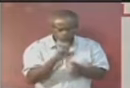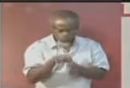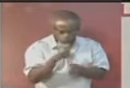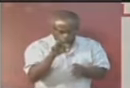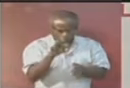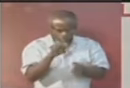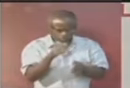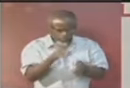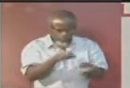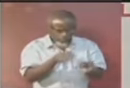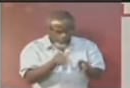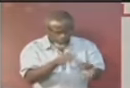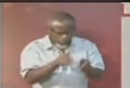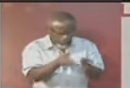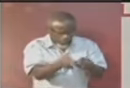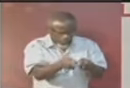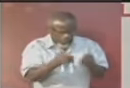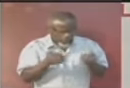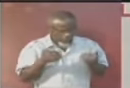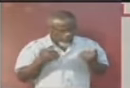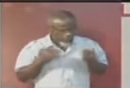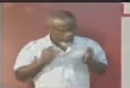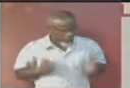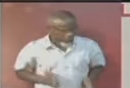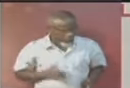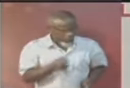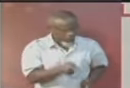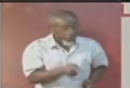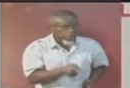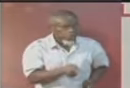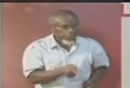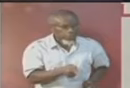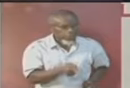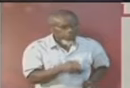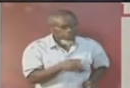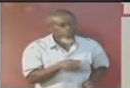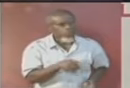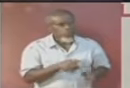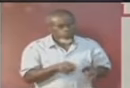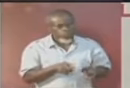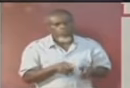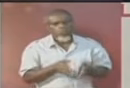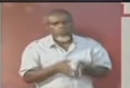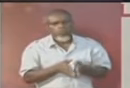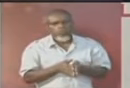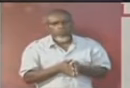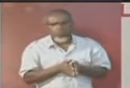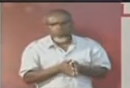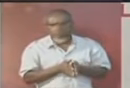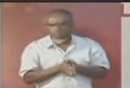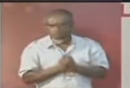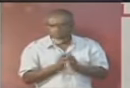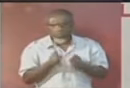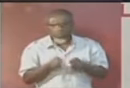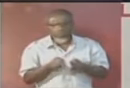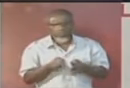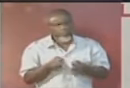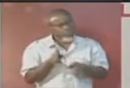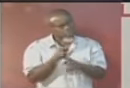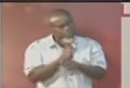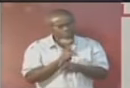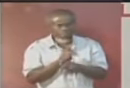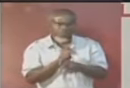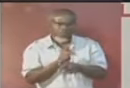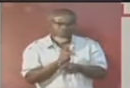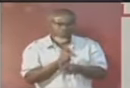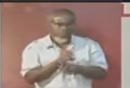we would have taken all precautions and recommended to Tobago that all precautions be taken in the event those persons would have been infectious for one